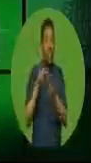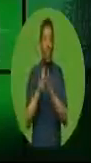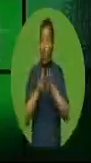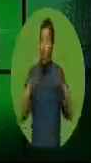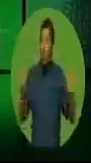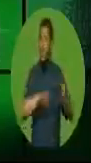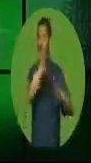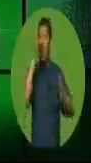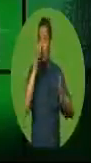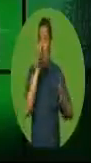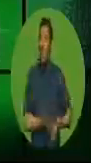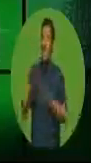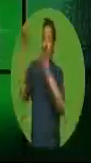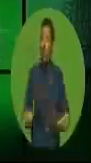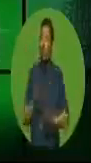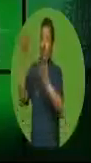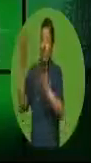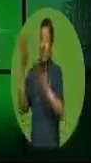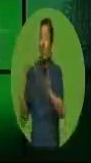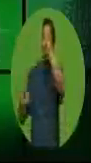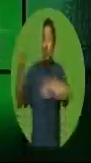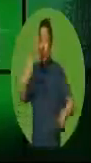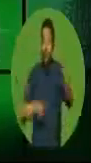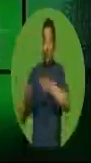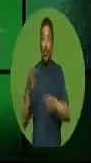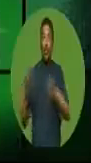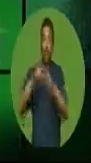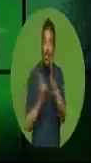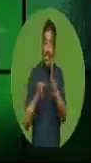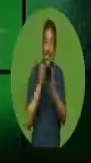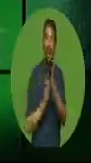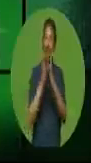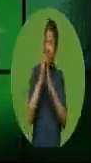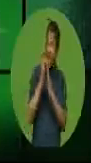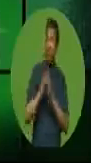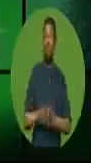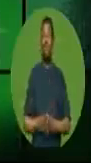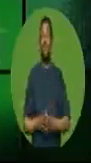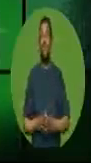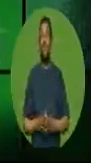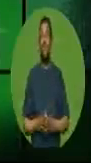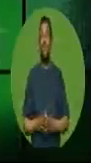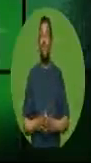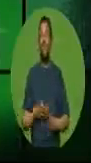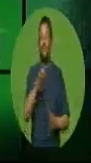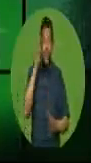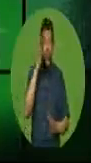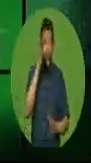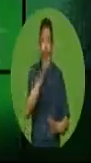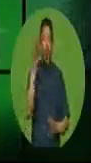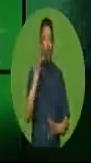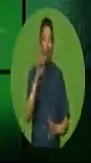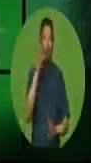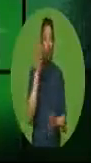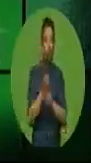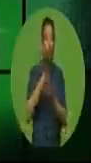promoting Ethiopia's exports and contribute to its development? If you think they were not, you